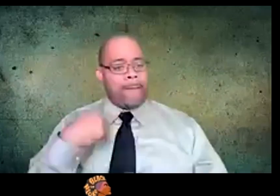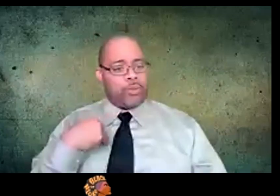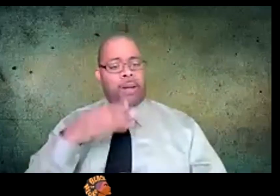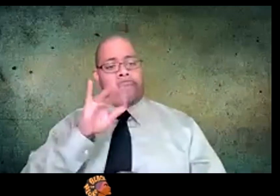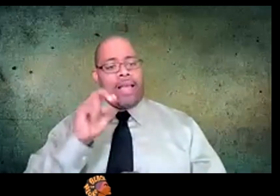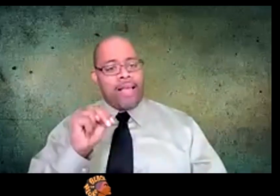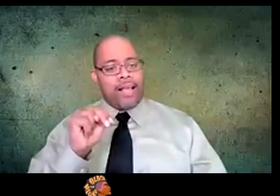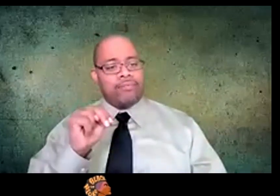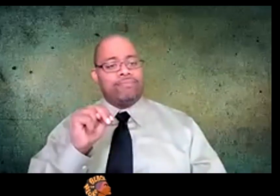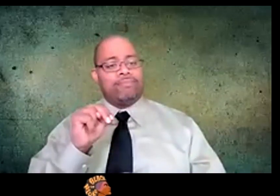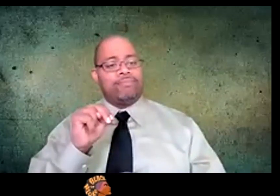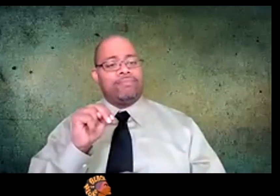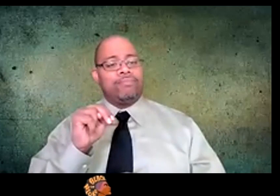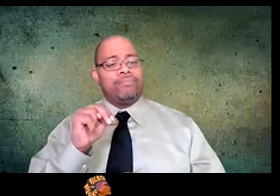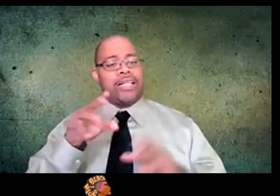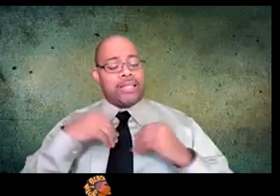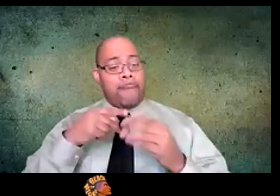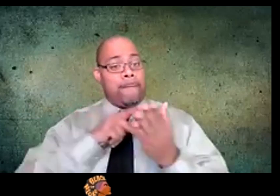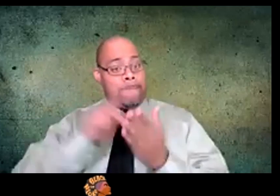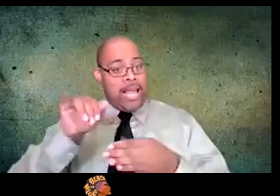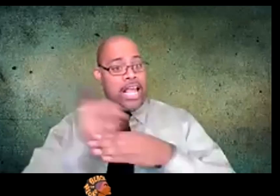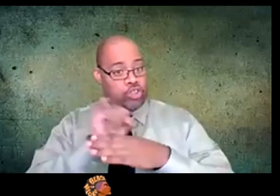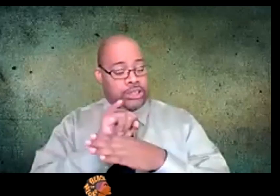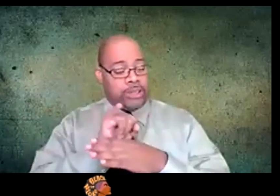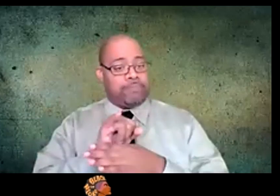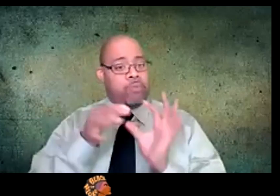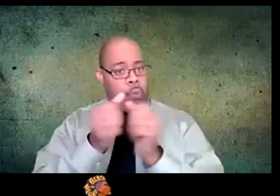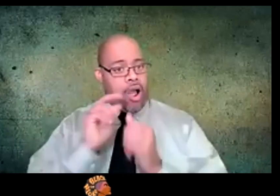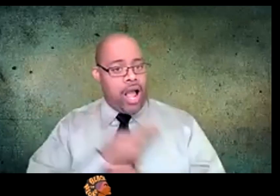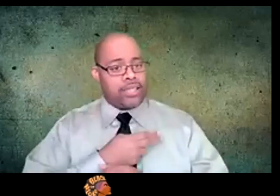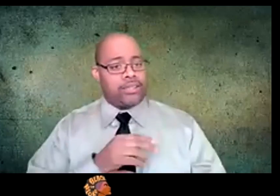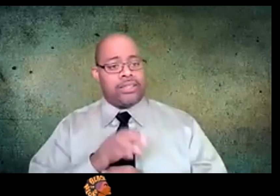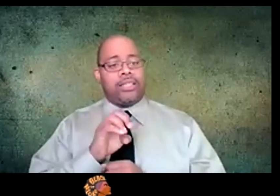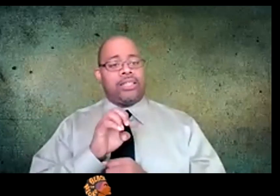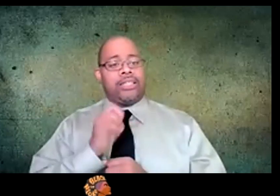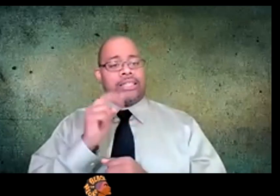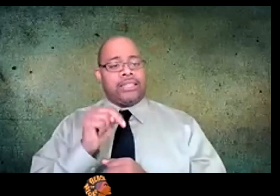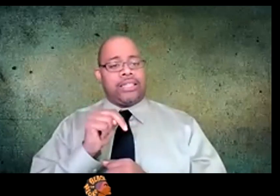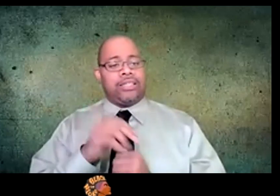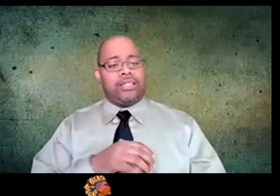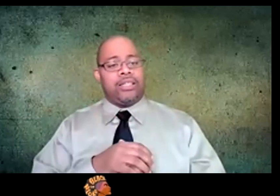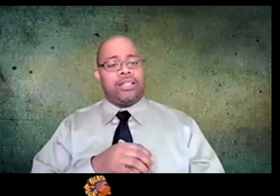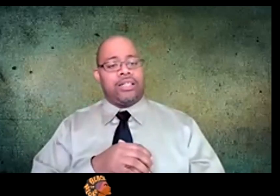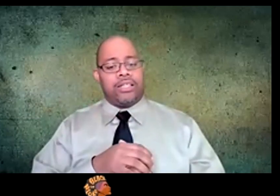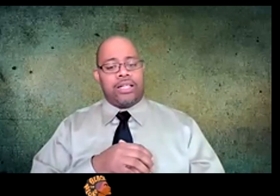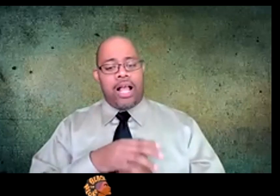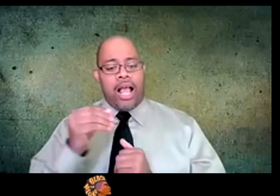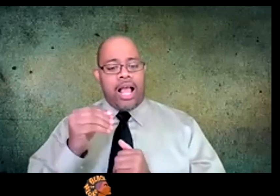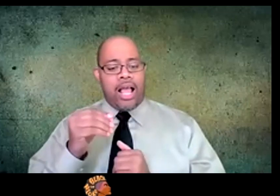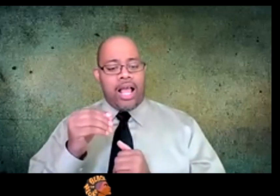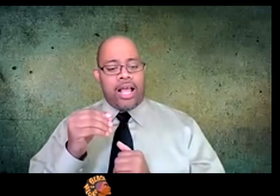BIN accept an paid internship role with us, Eden and Illumide, and they have just